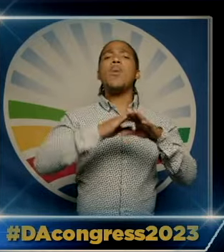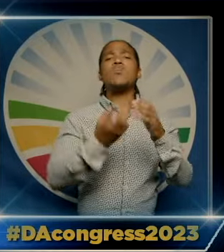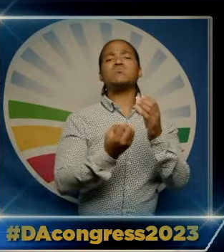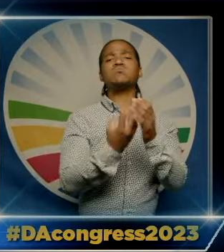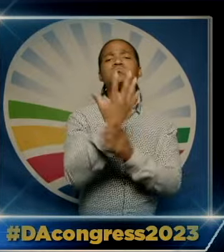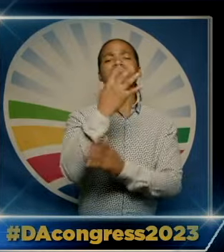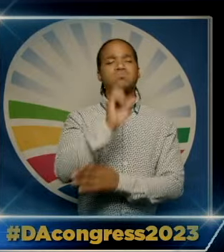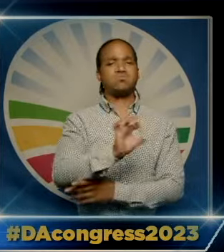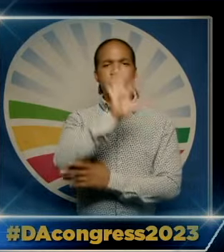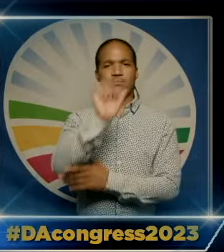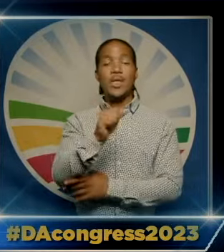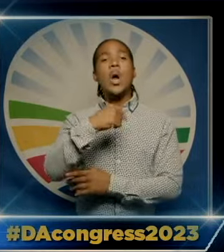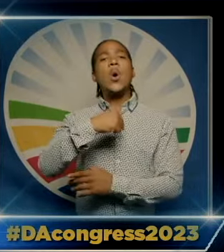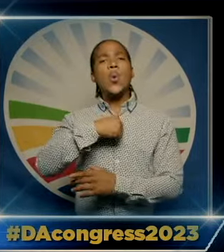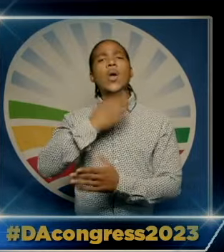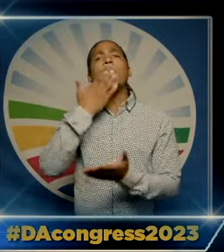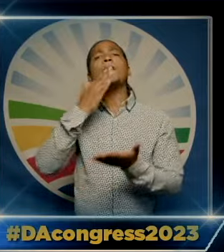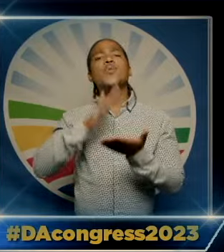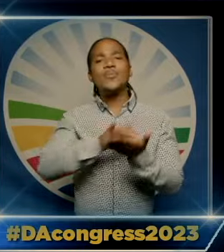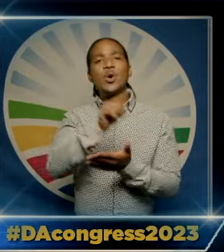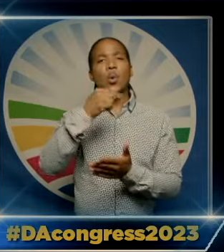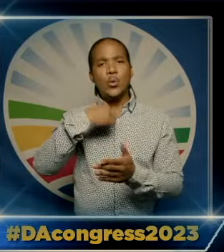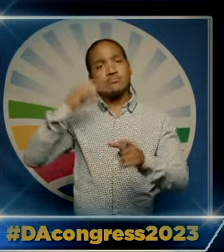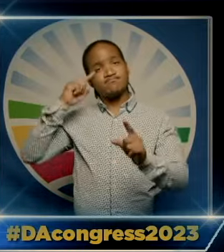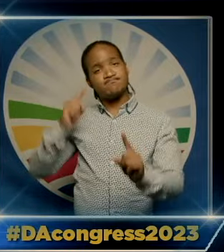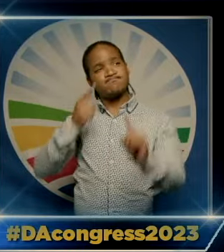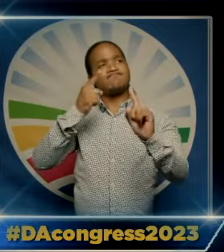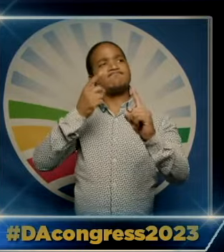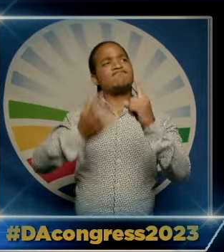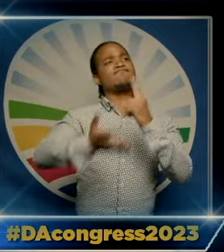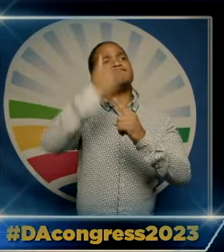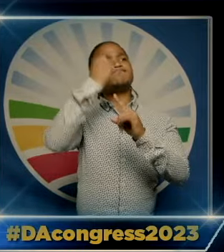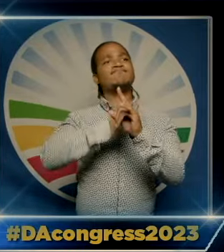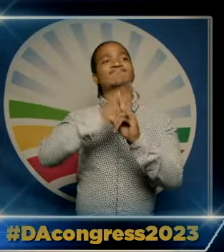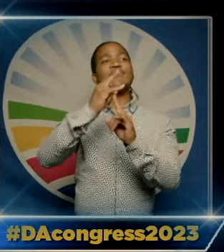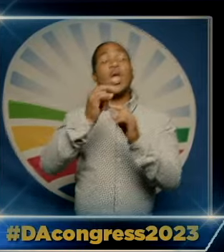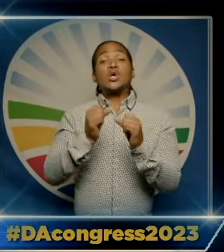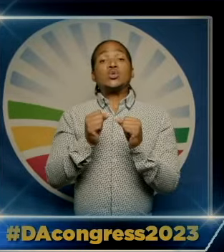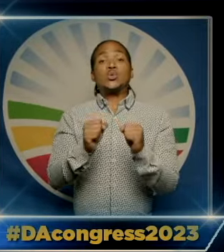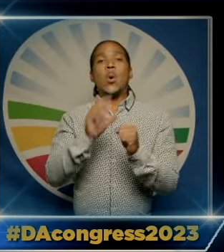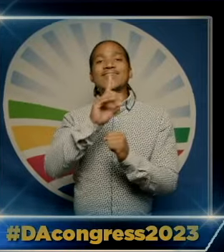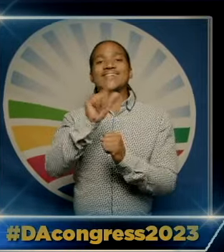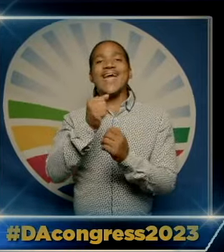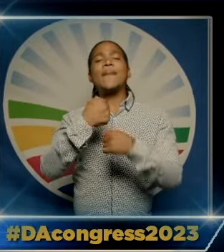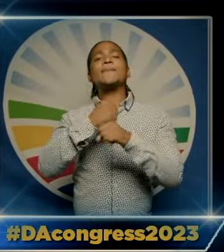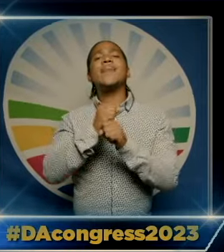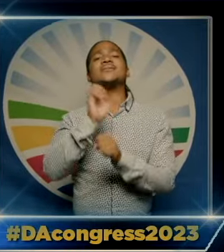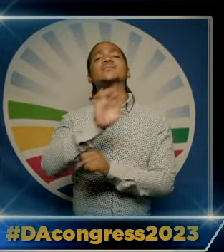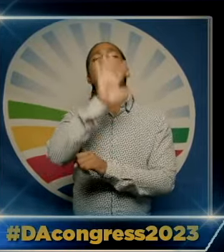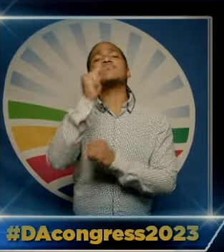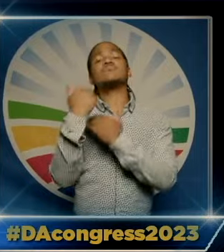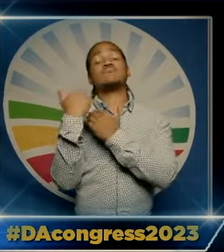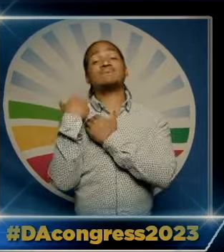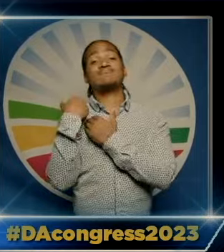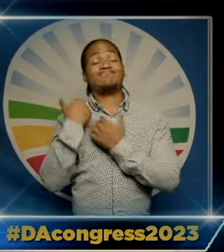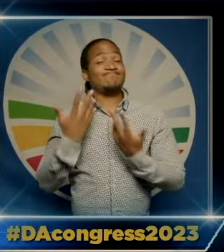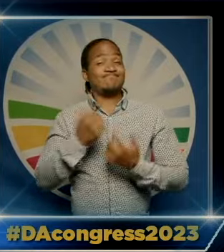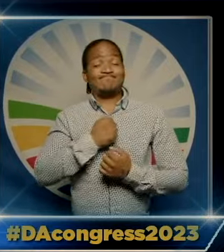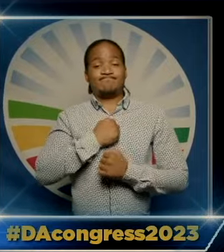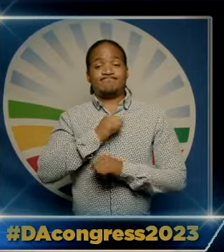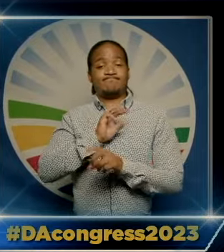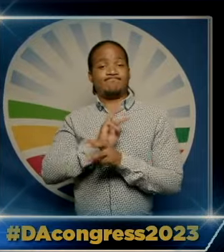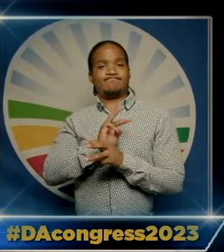pledge to you that we are in it to win it, because a strong DA can make South Africa safer, where my mother, my